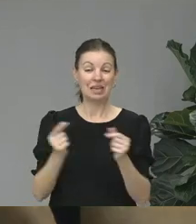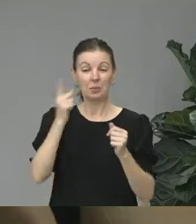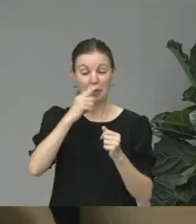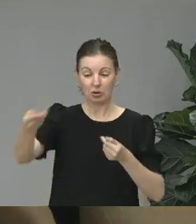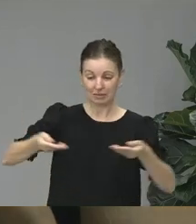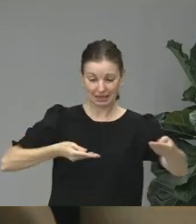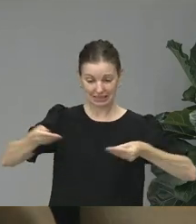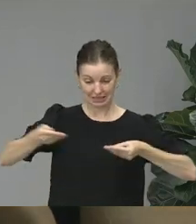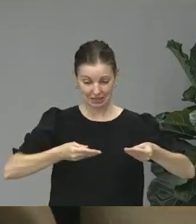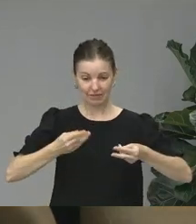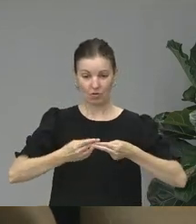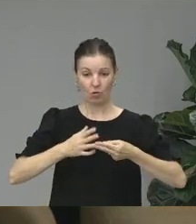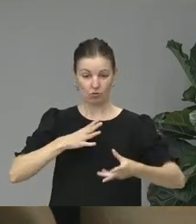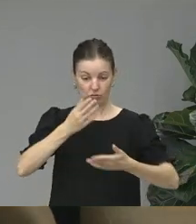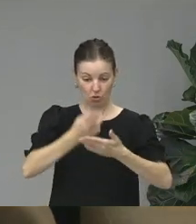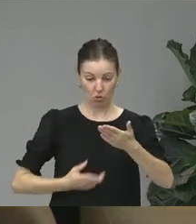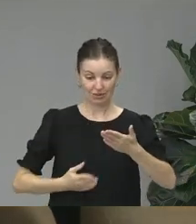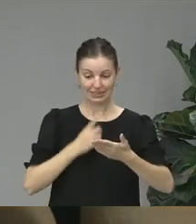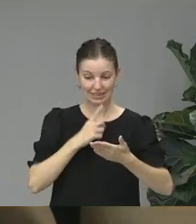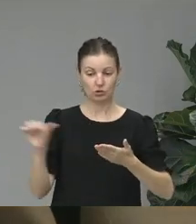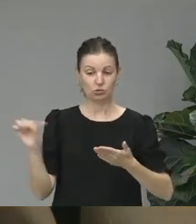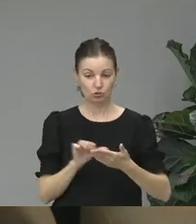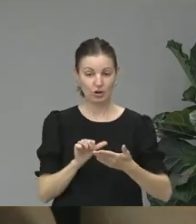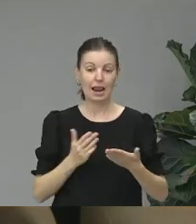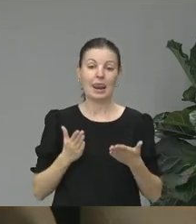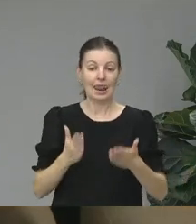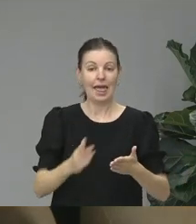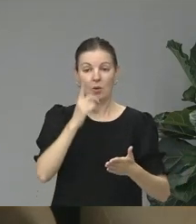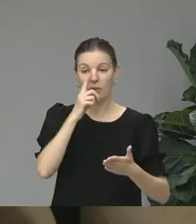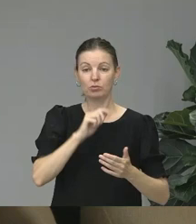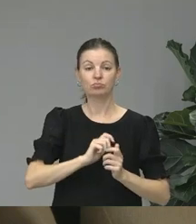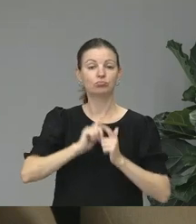have allowed people to be able to go to the courts,